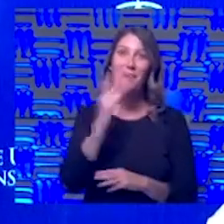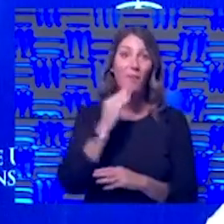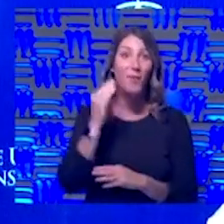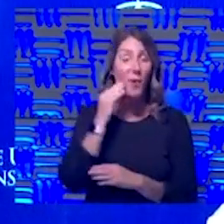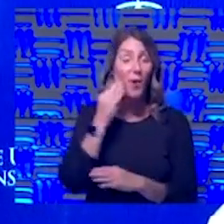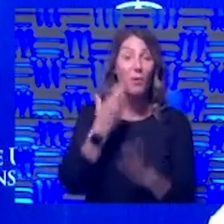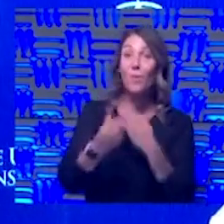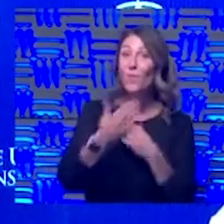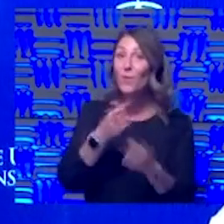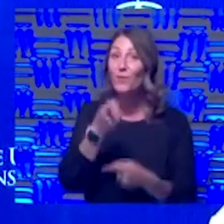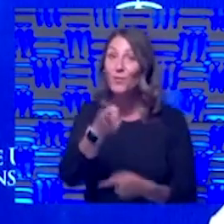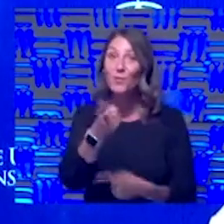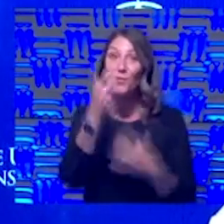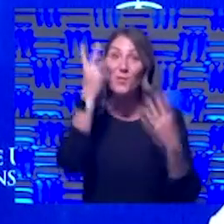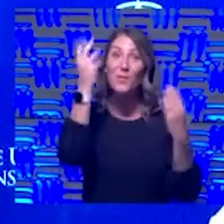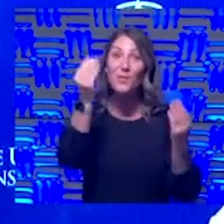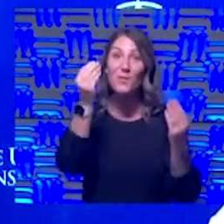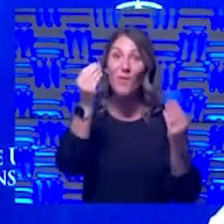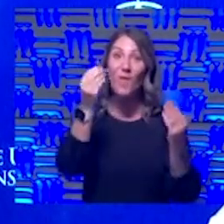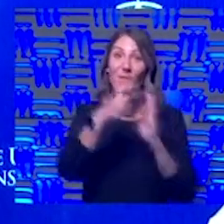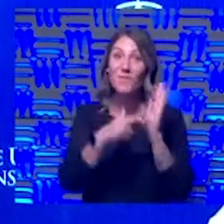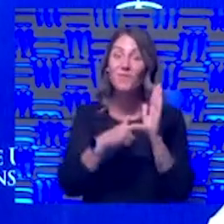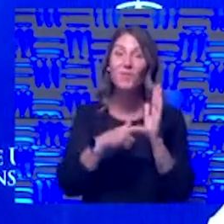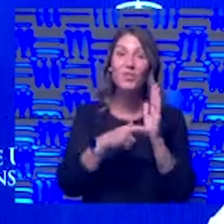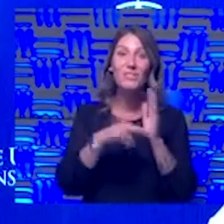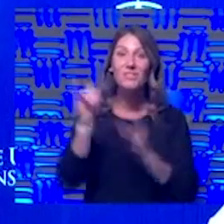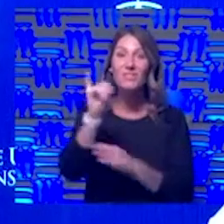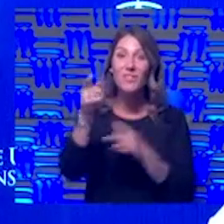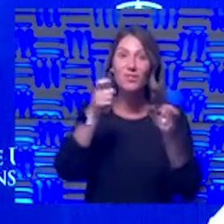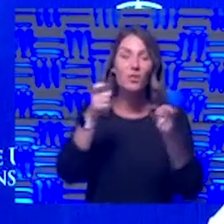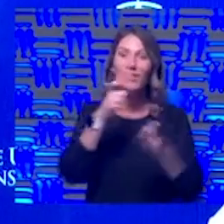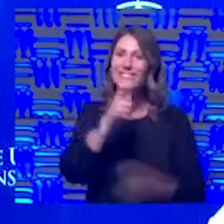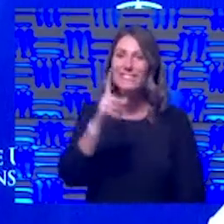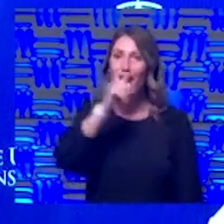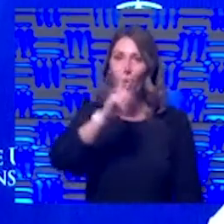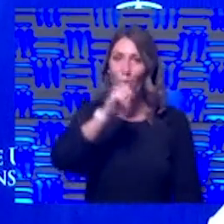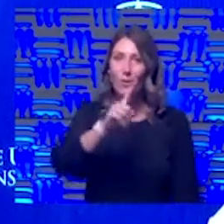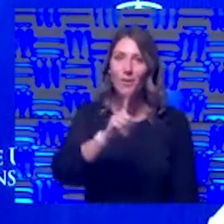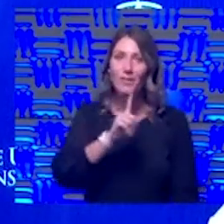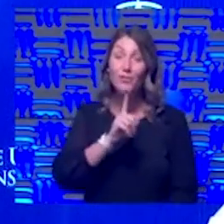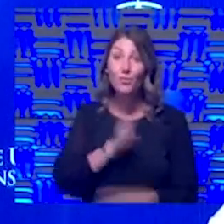wherever you go, those pillars of infection control are not a hoax. It's very